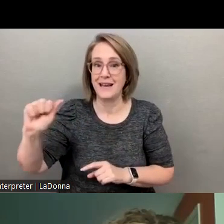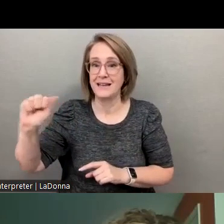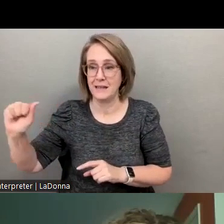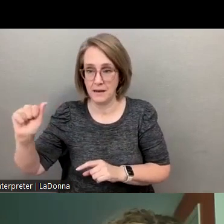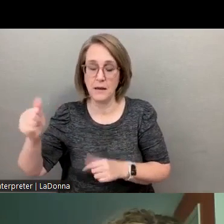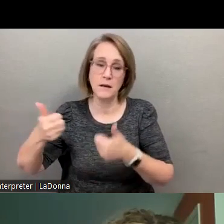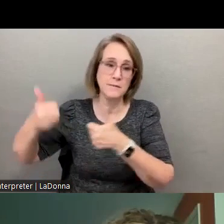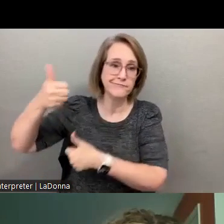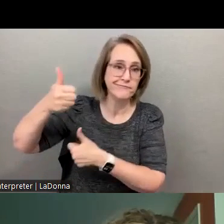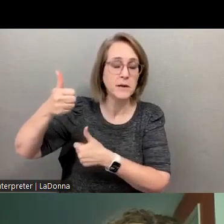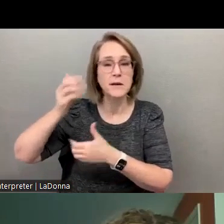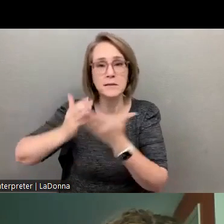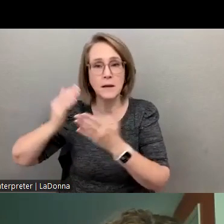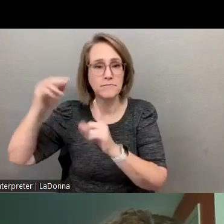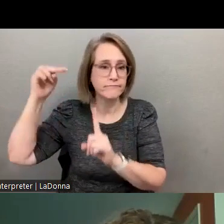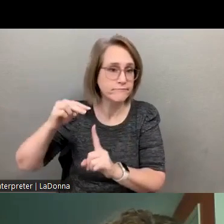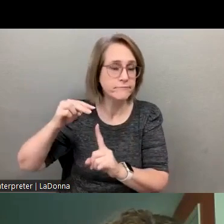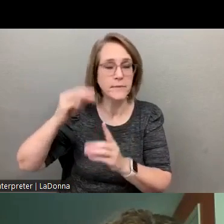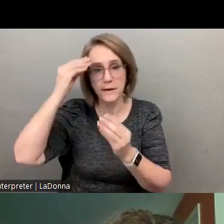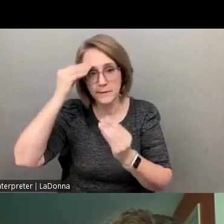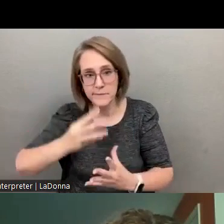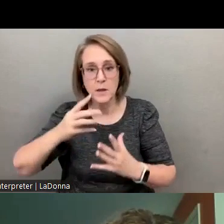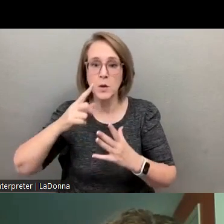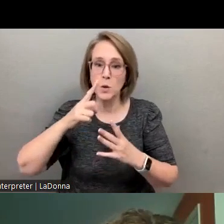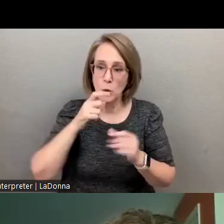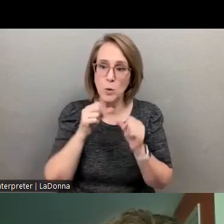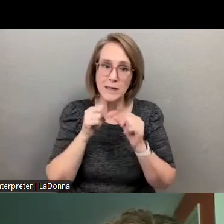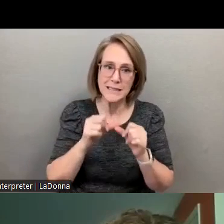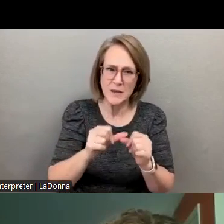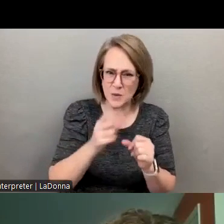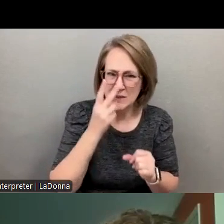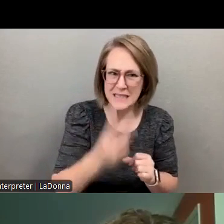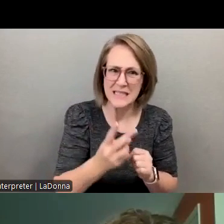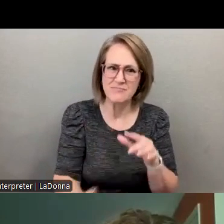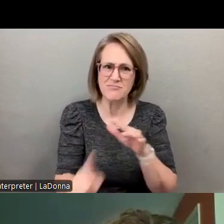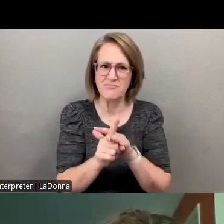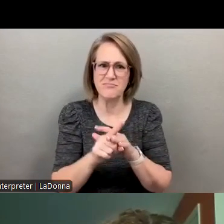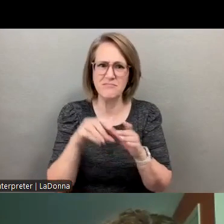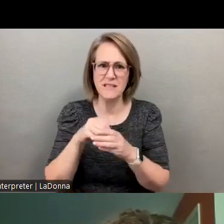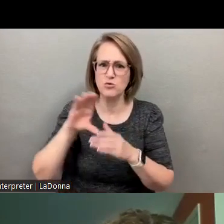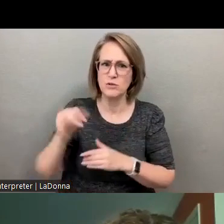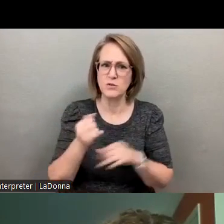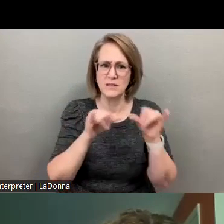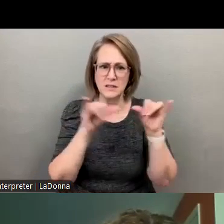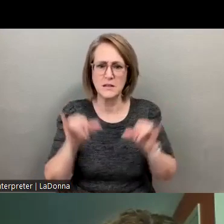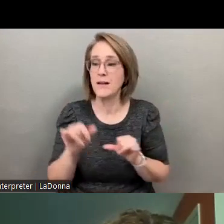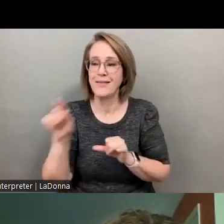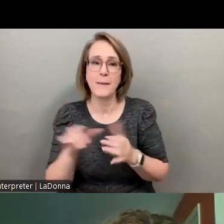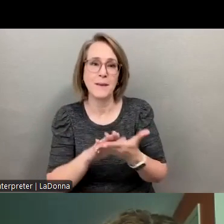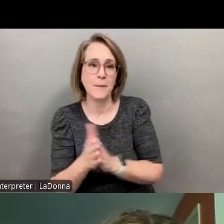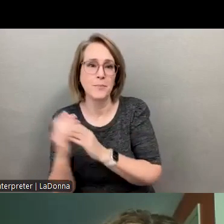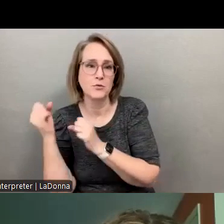oversight and thoughtfulness and a view into who continues to end up in the criminal justice system, they can be a really strong partner